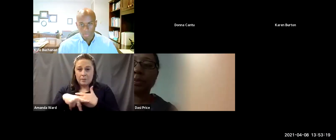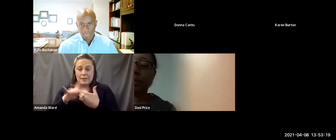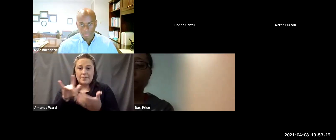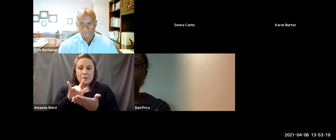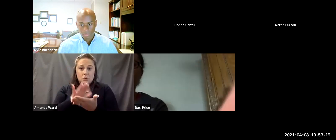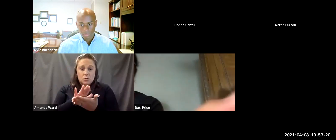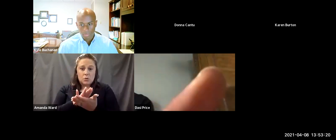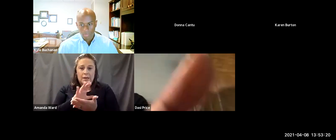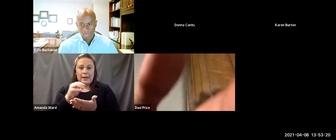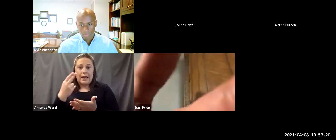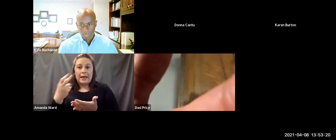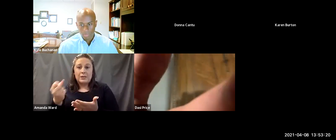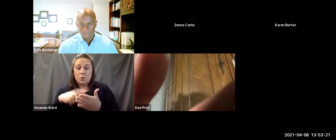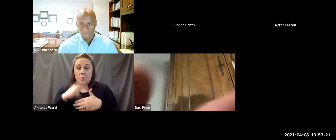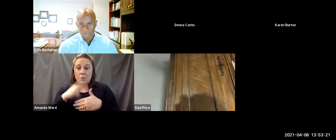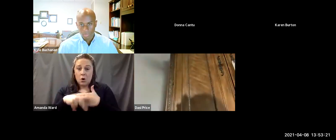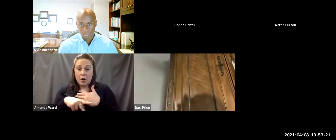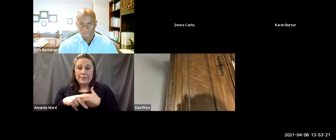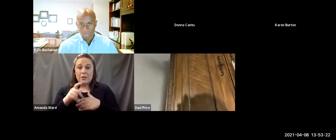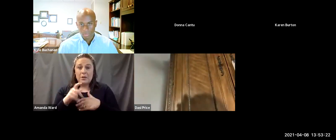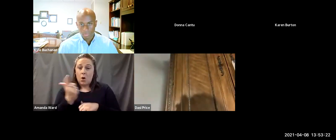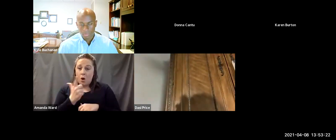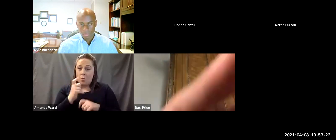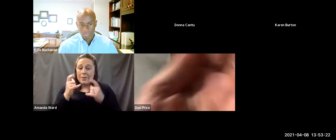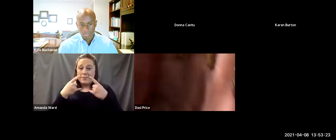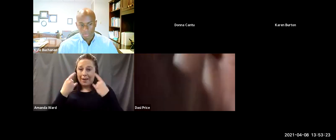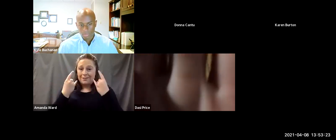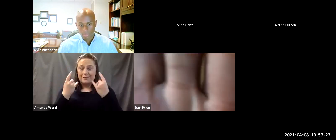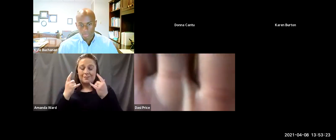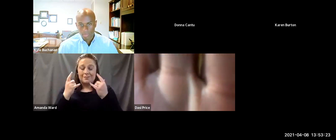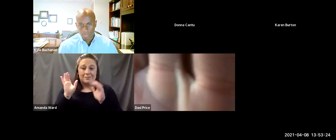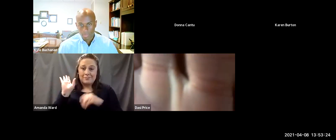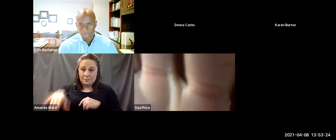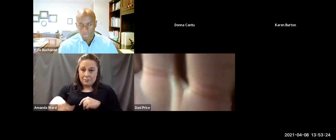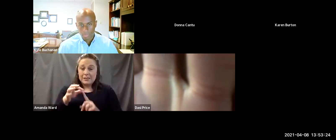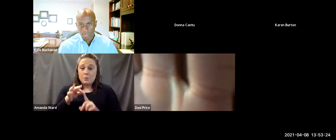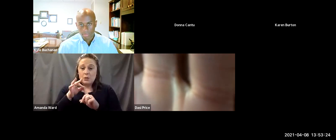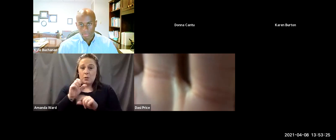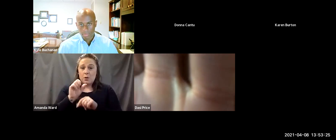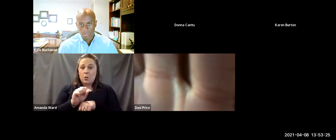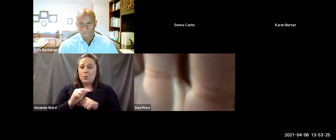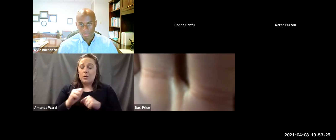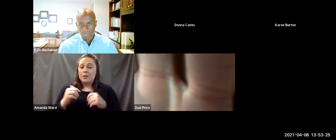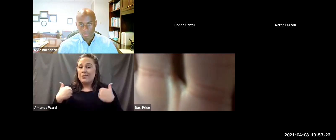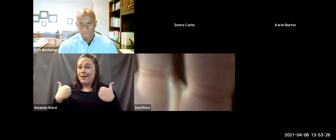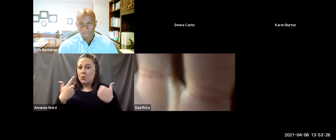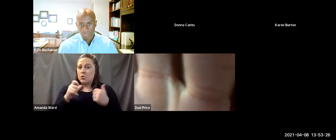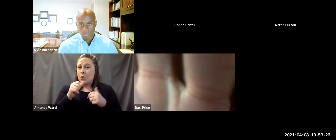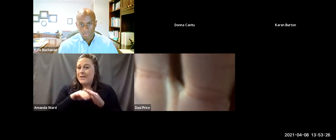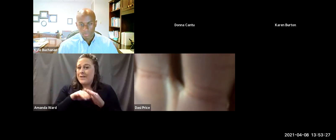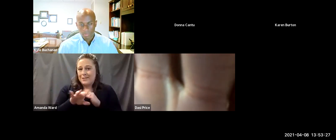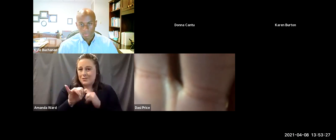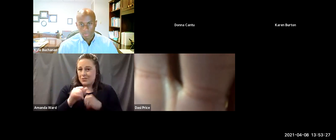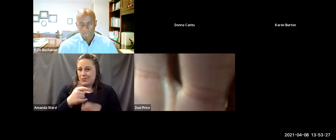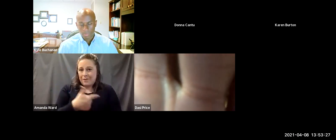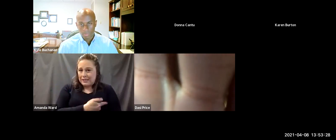and our on-campus programs. And we're all going to be masked throughout that, especially because we're working with younger audiences that don't have access to